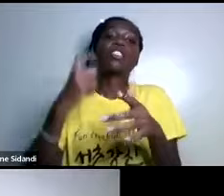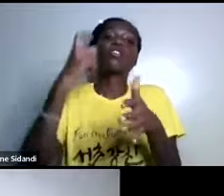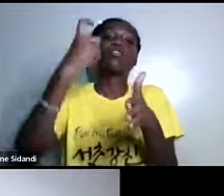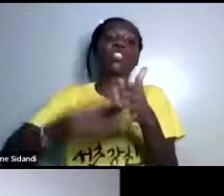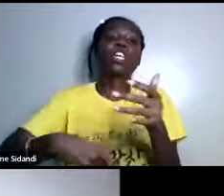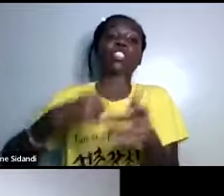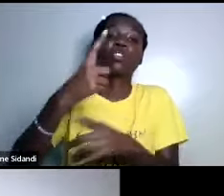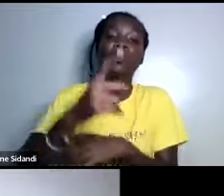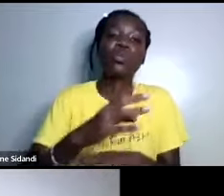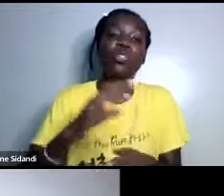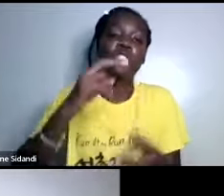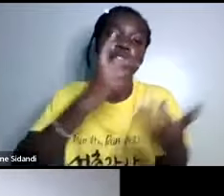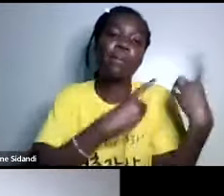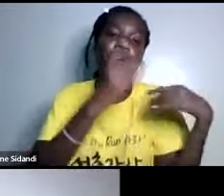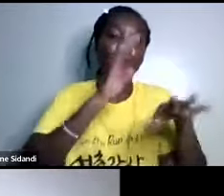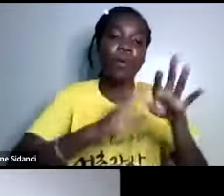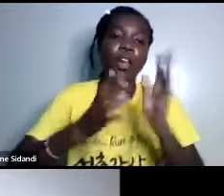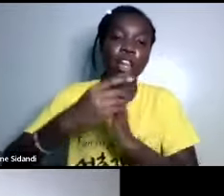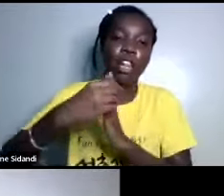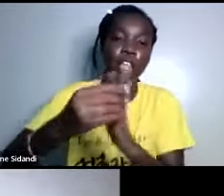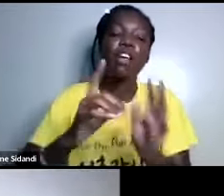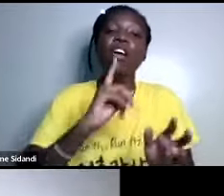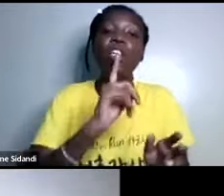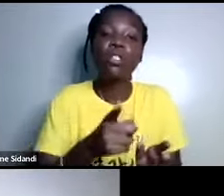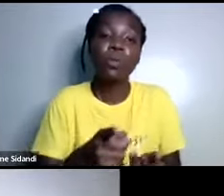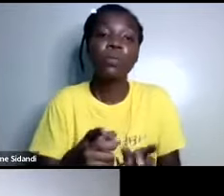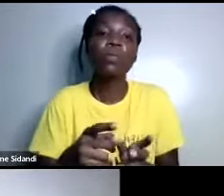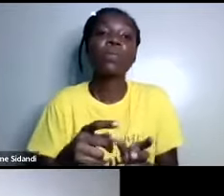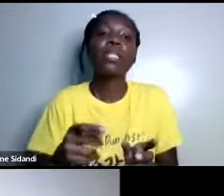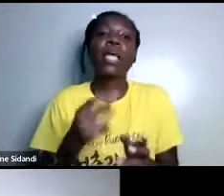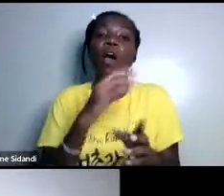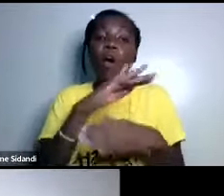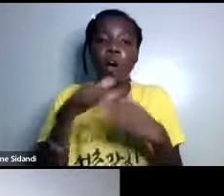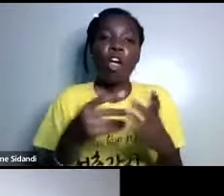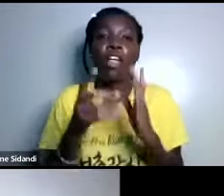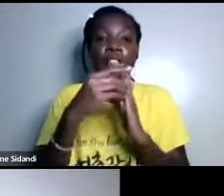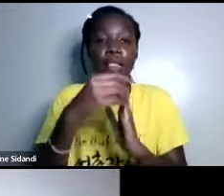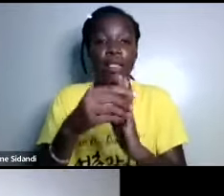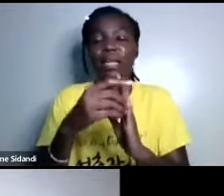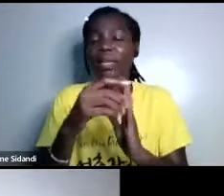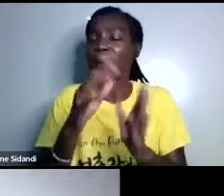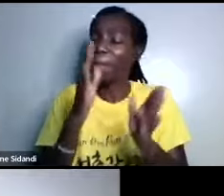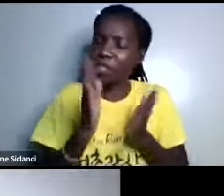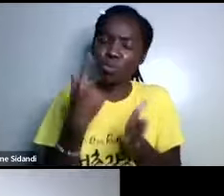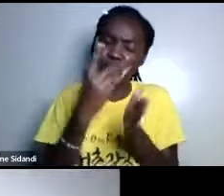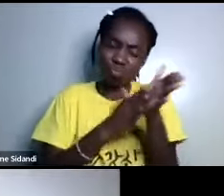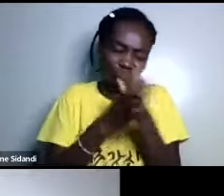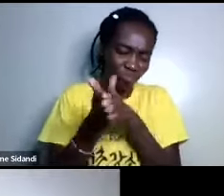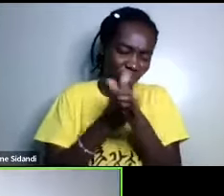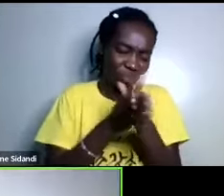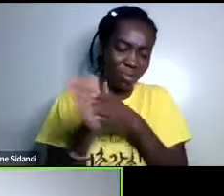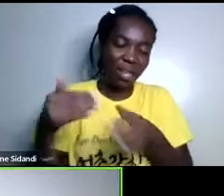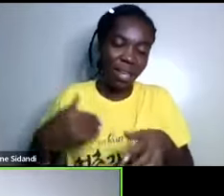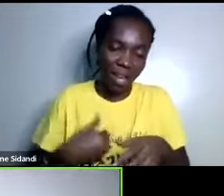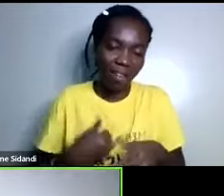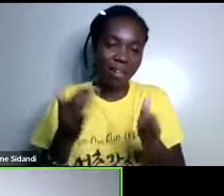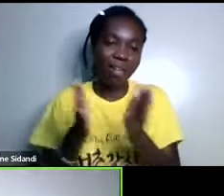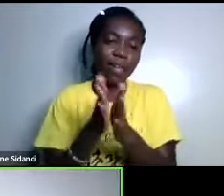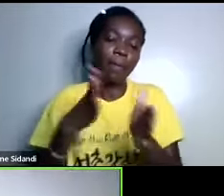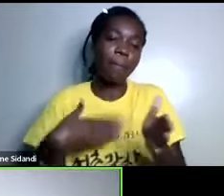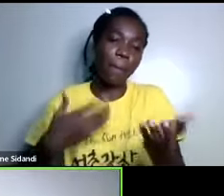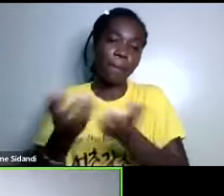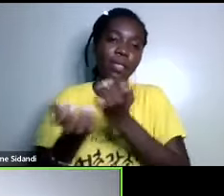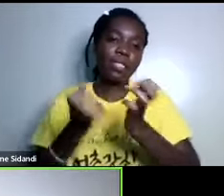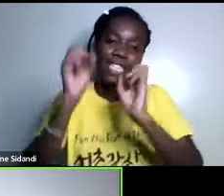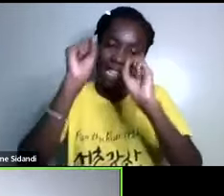really interested, because I can't do the closing for you. Otherwise, I'll be running your business or competing with you. So, yeah. And can we